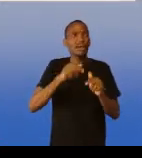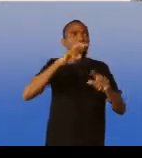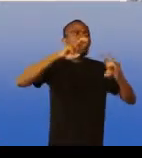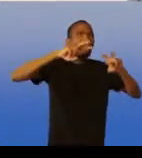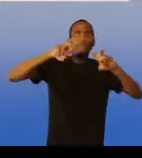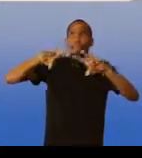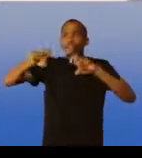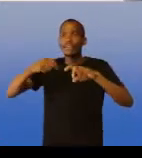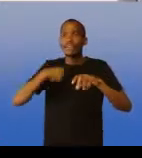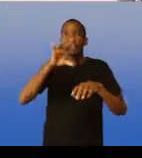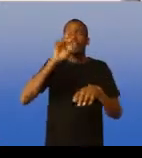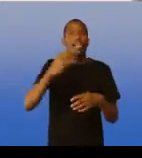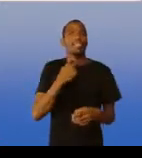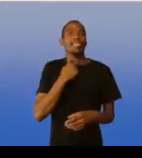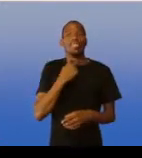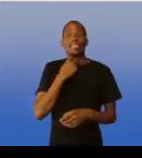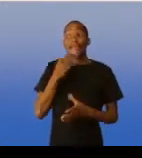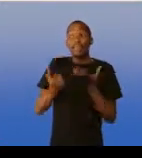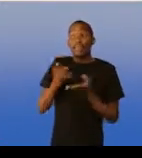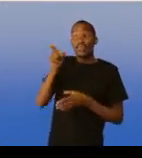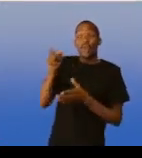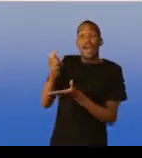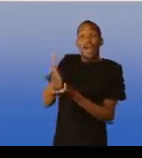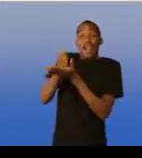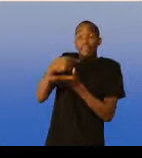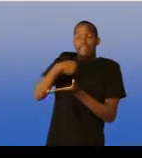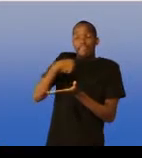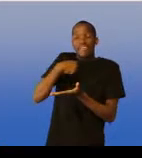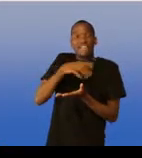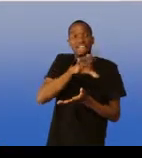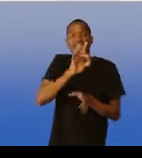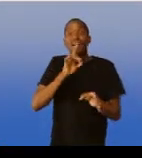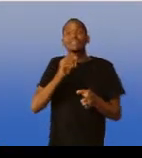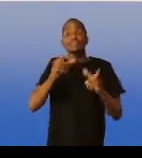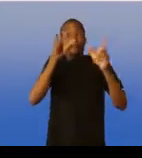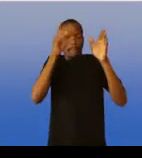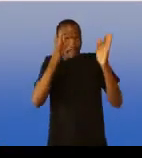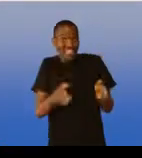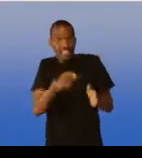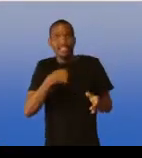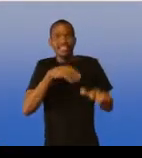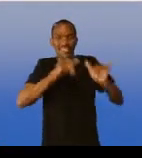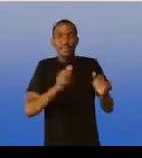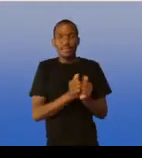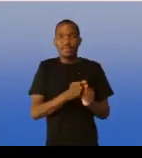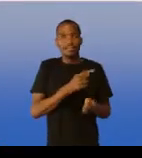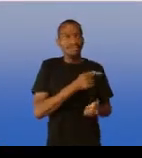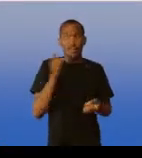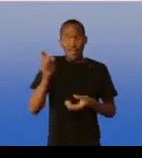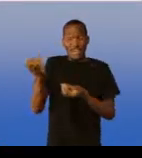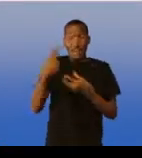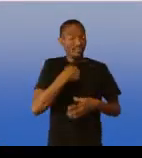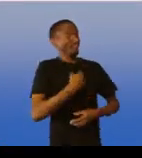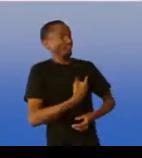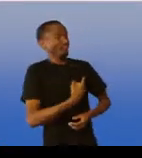Please help me find somebody whom I can settle with. And she said to me, you know, you are giving me a difficult task,